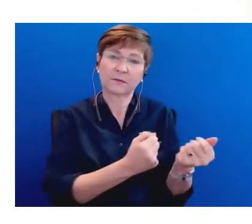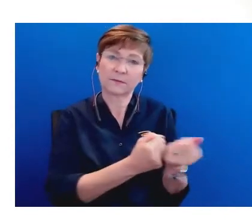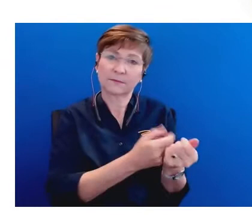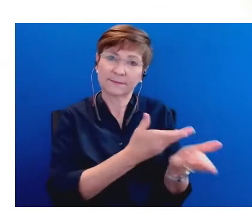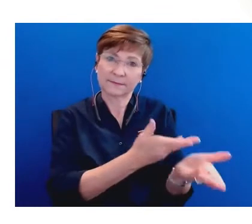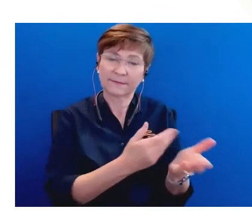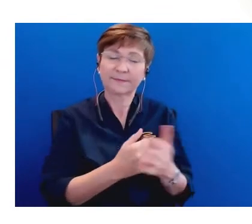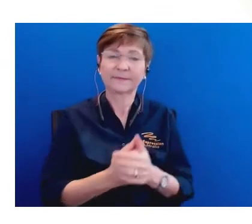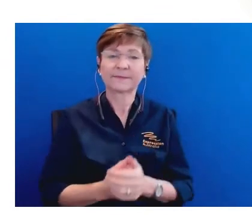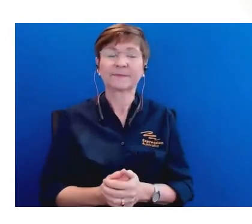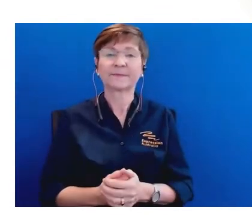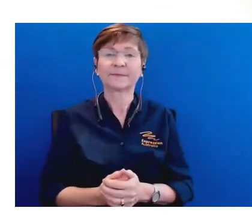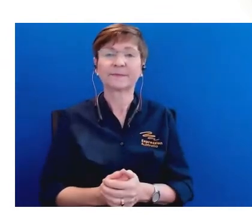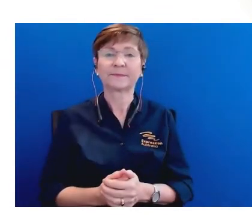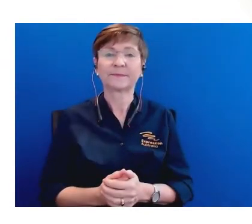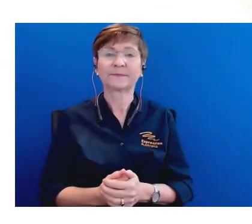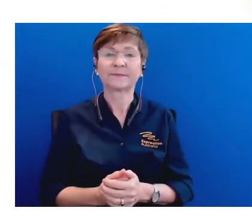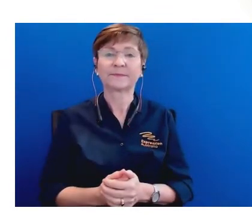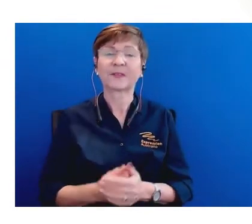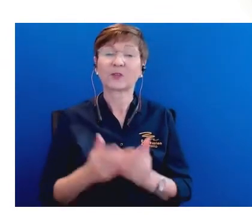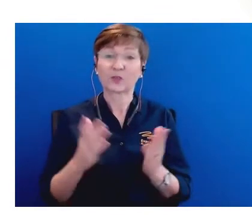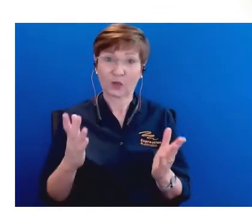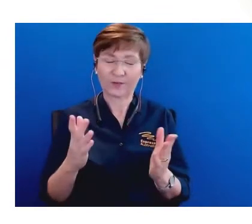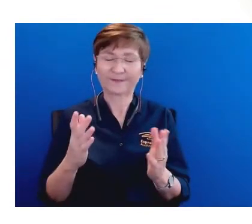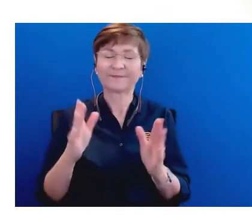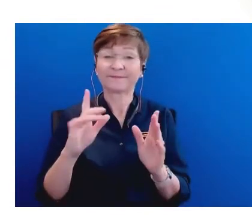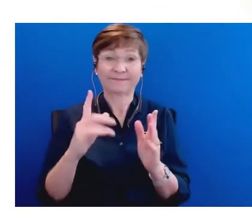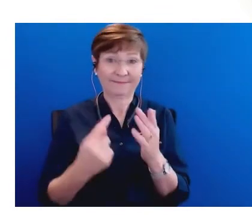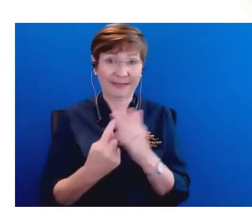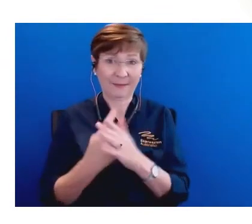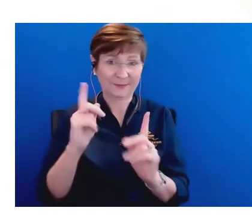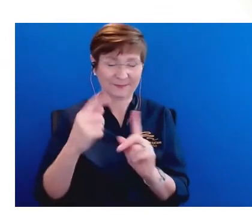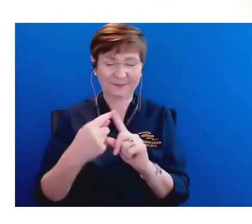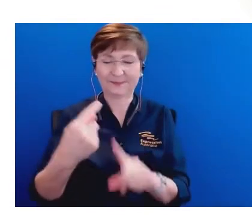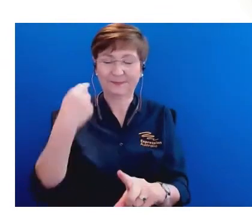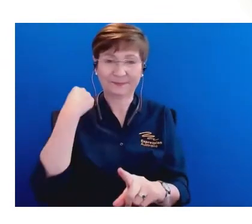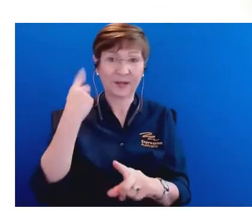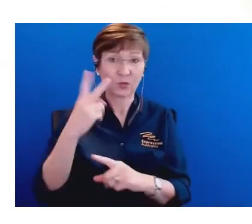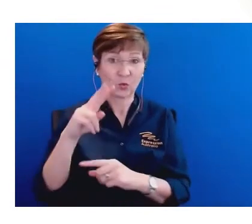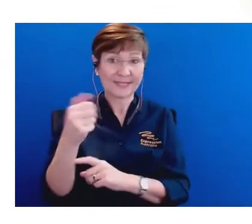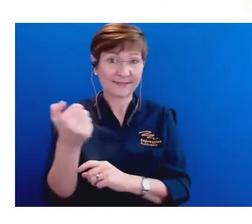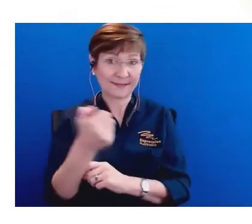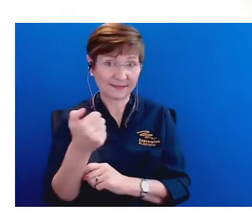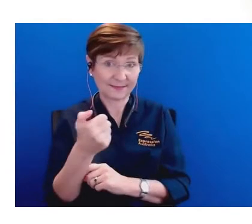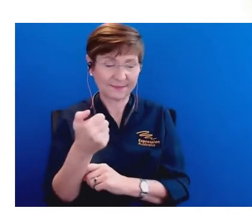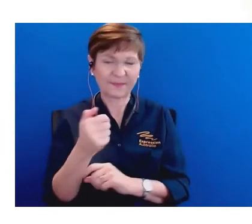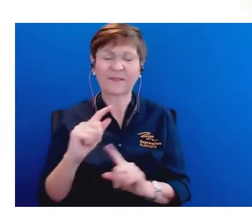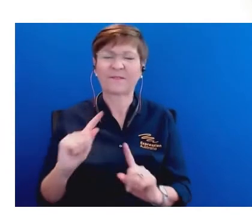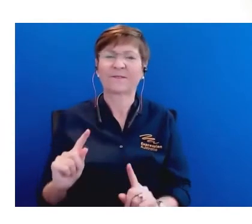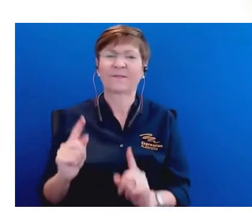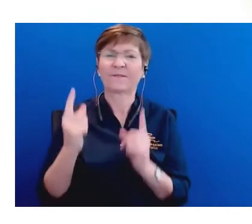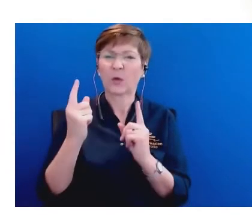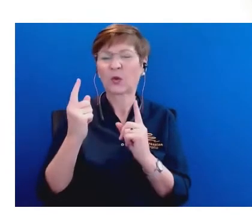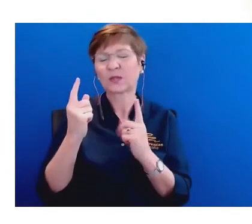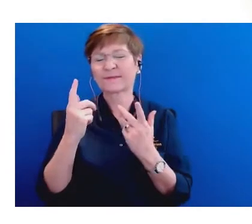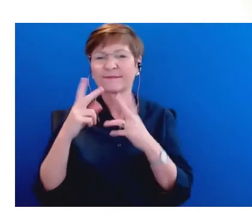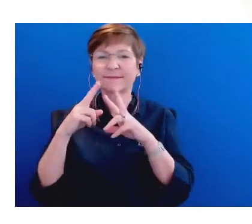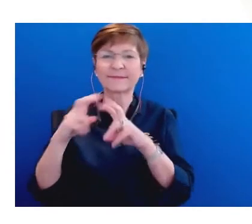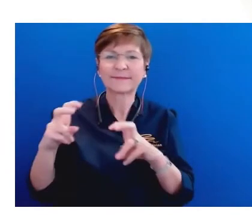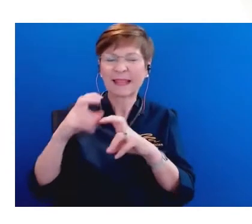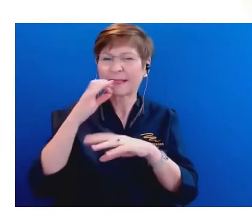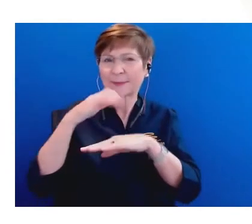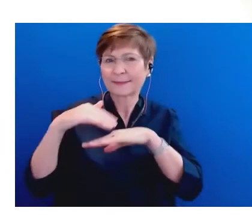So we began back in 2016 with an initial study to explore the issues that consumers with